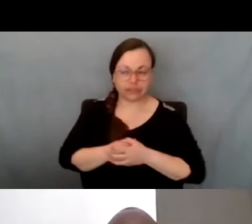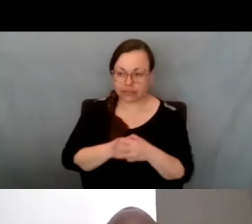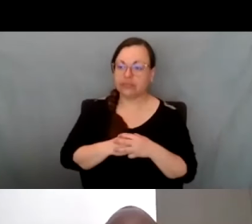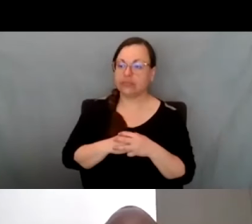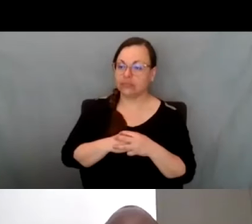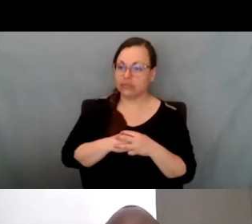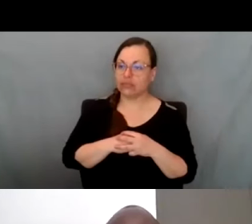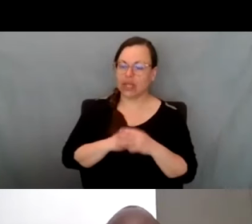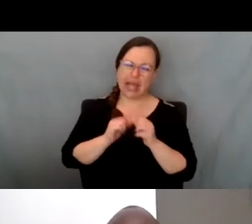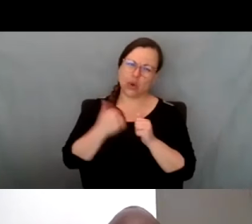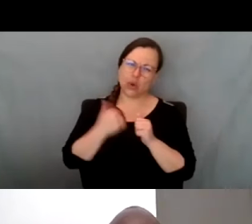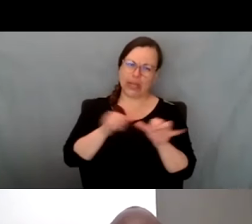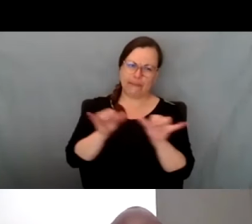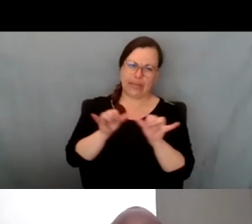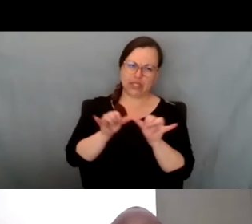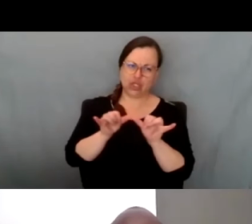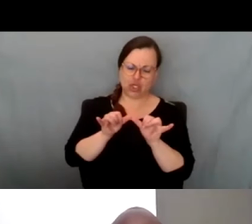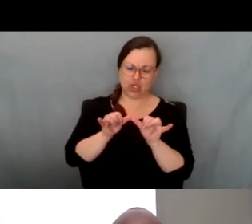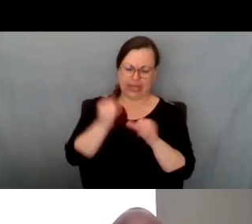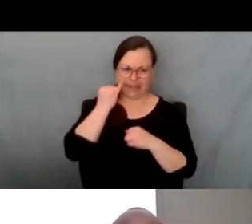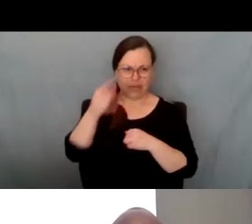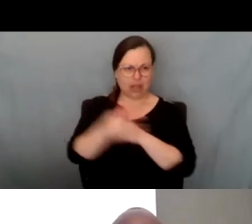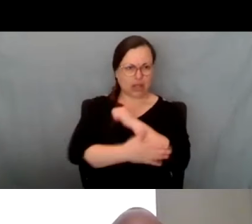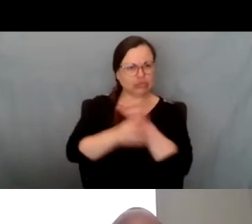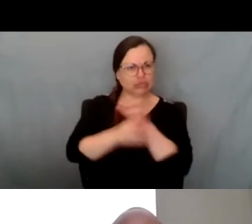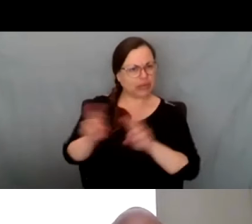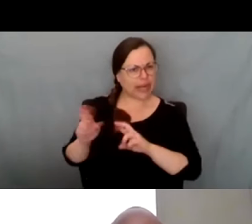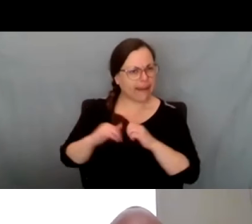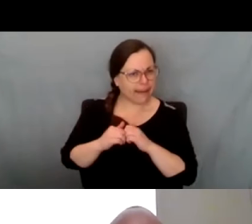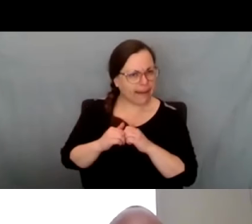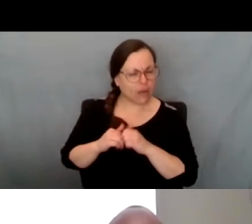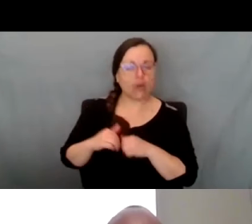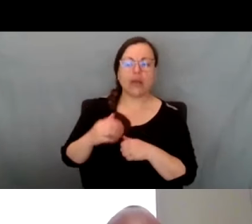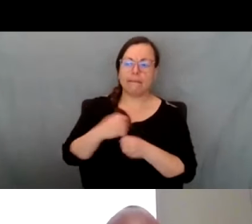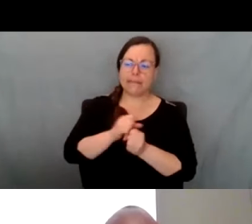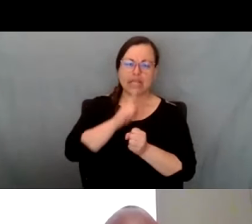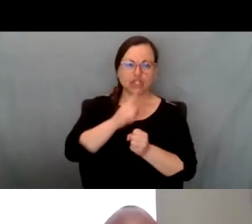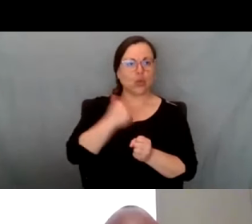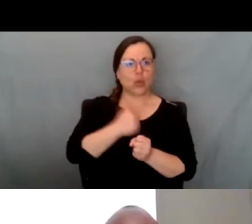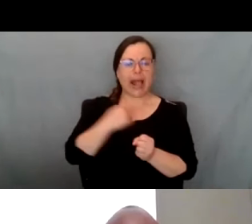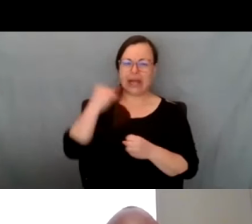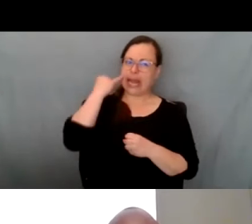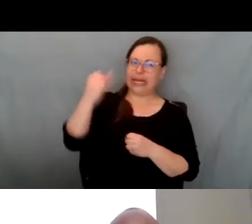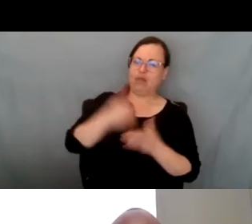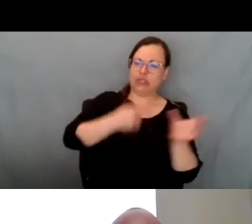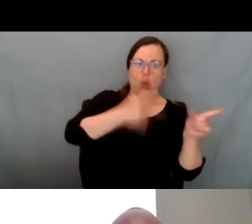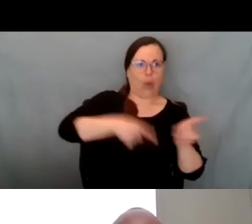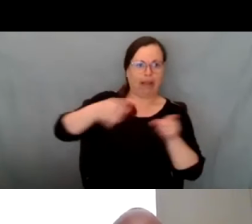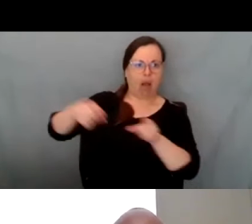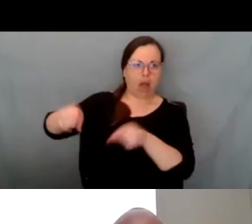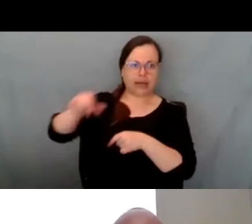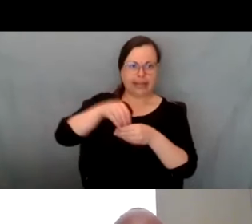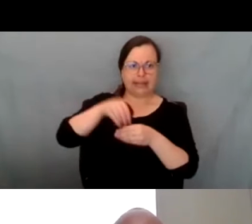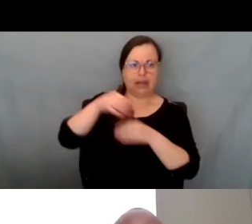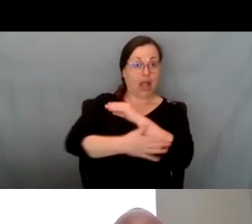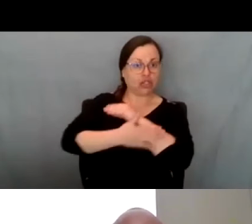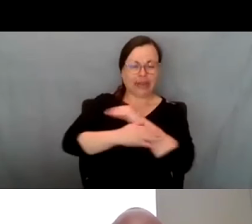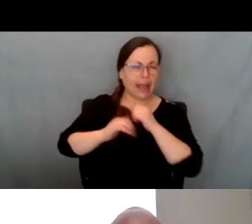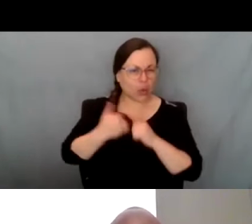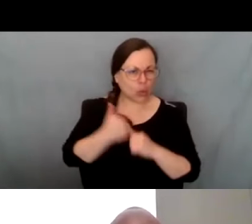the country readiness and to make sure that we have an idea of what is going on in the country, we put